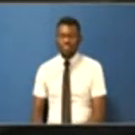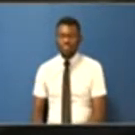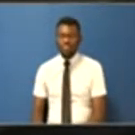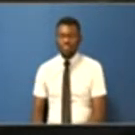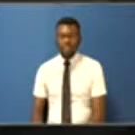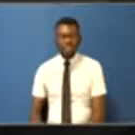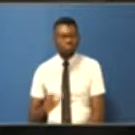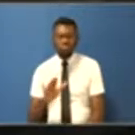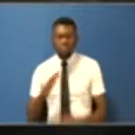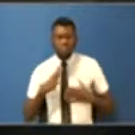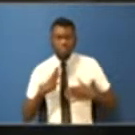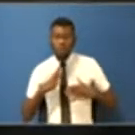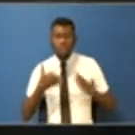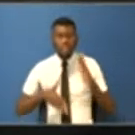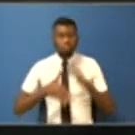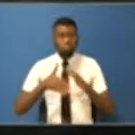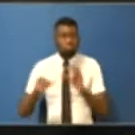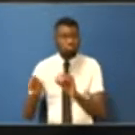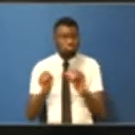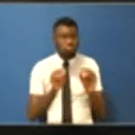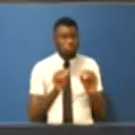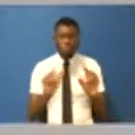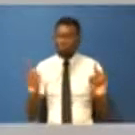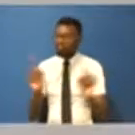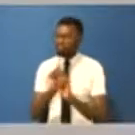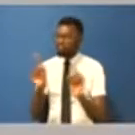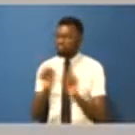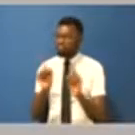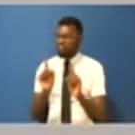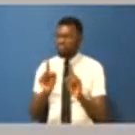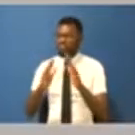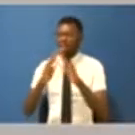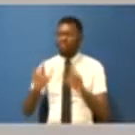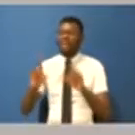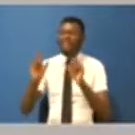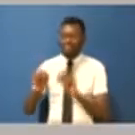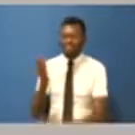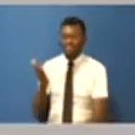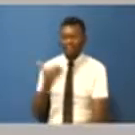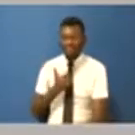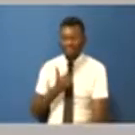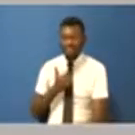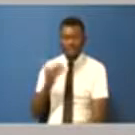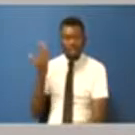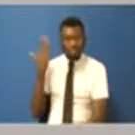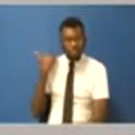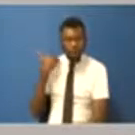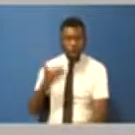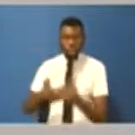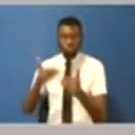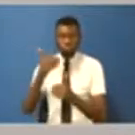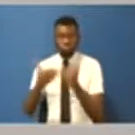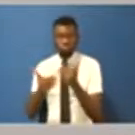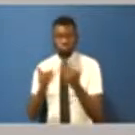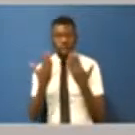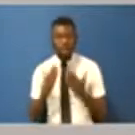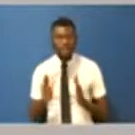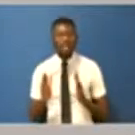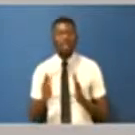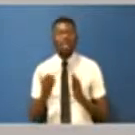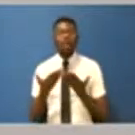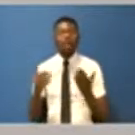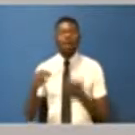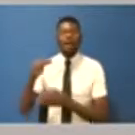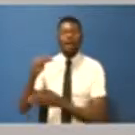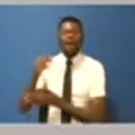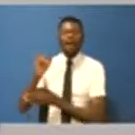moving these people i know there is a cheap housing affordable housing that was built built for them high rise